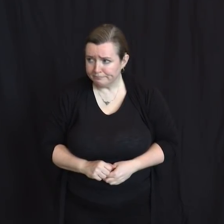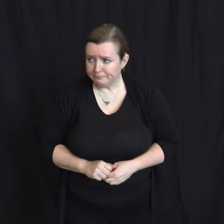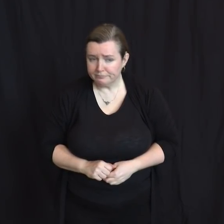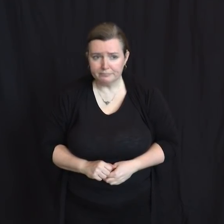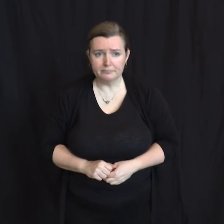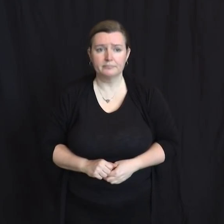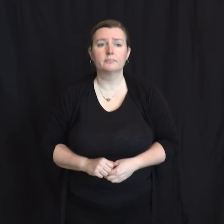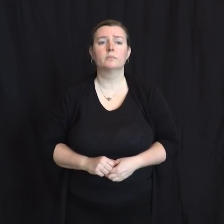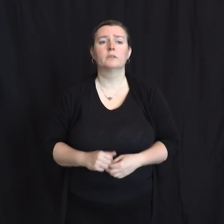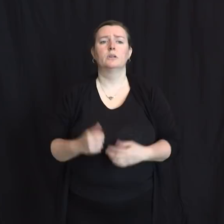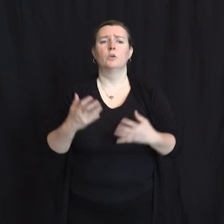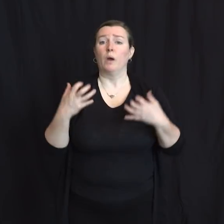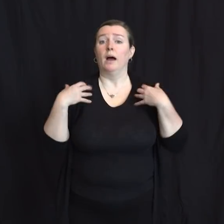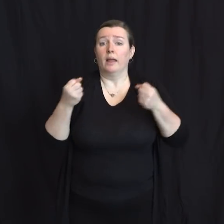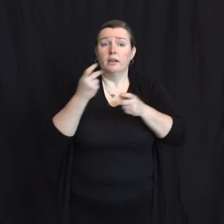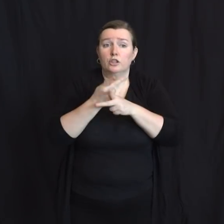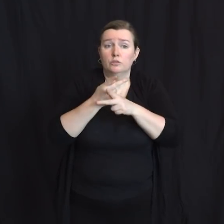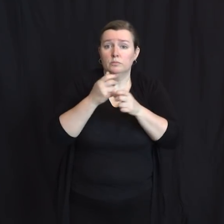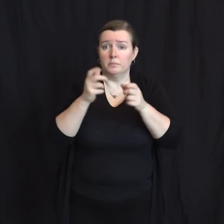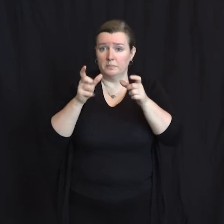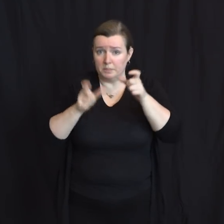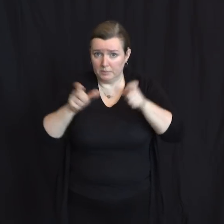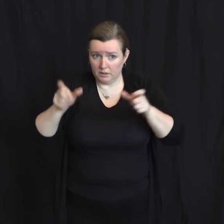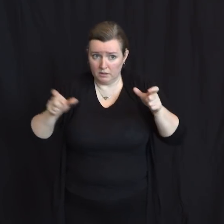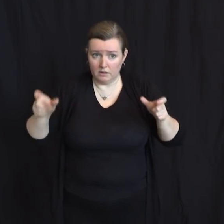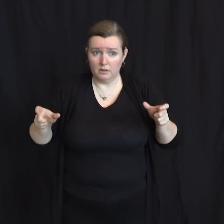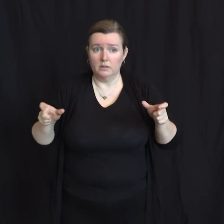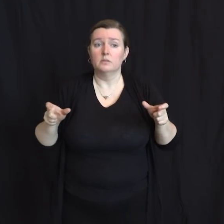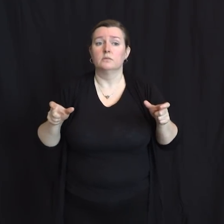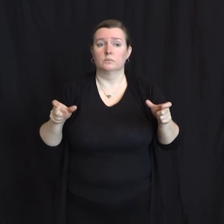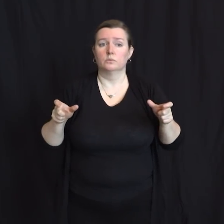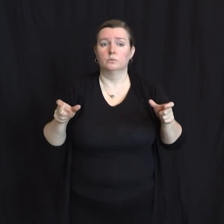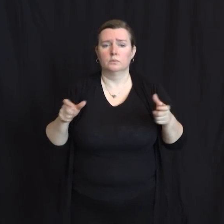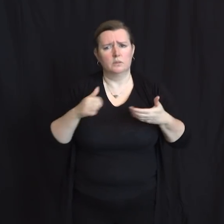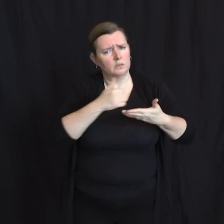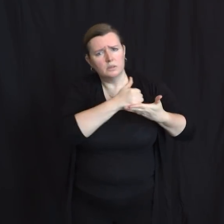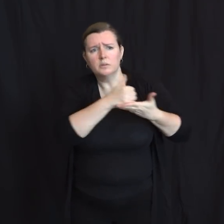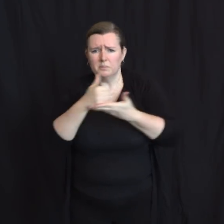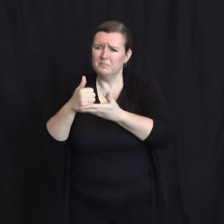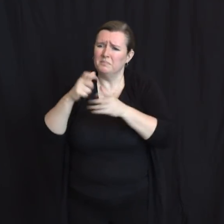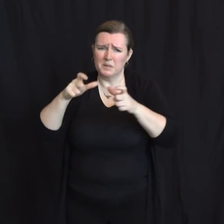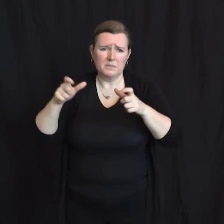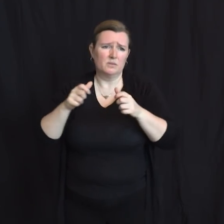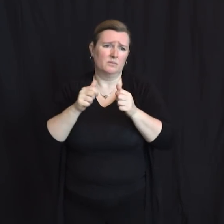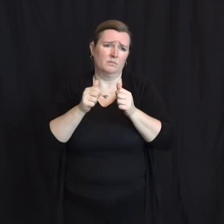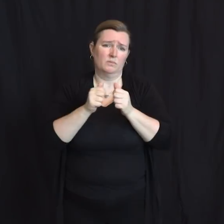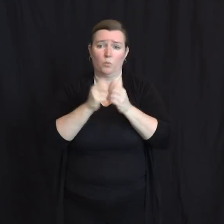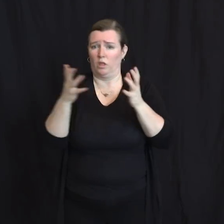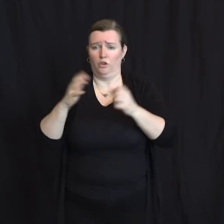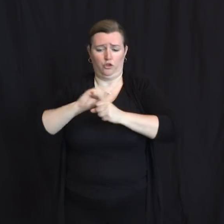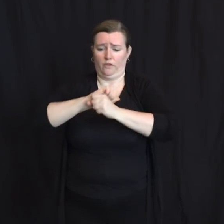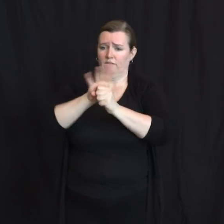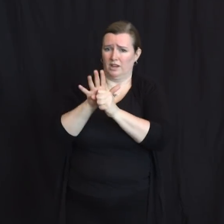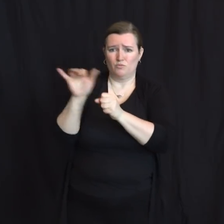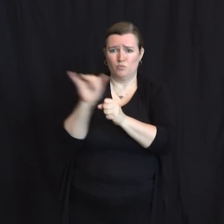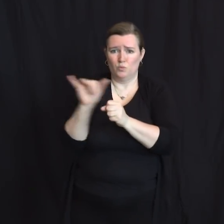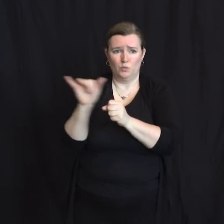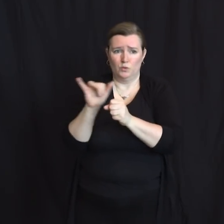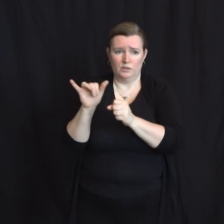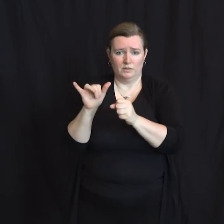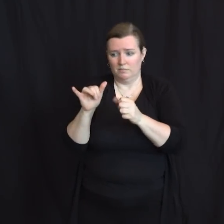begin to take care of non-COVID patients again, we need to make sure that we don't give COVID to the patients that we're taking care